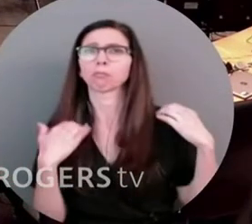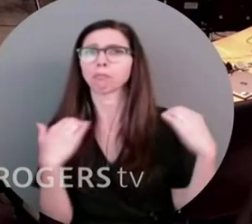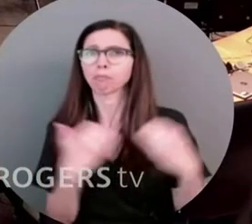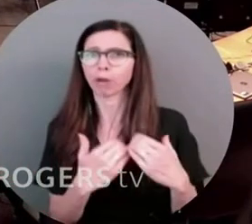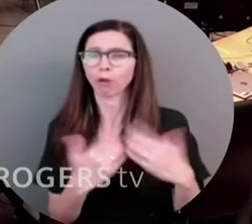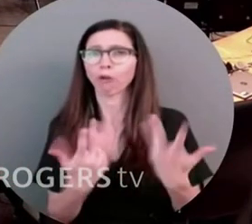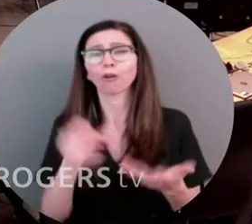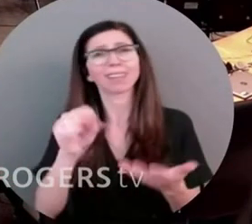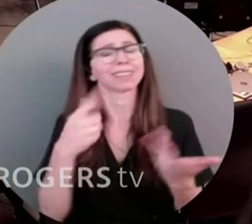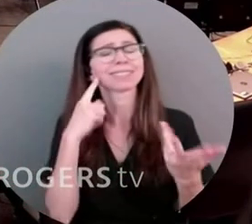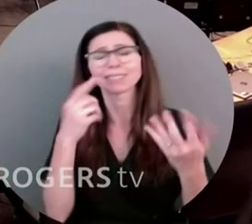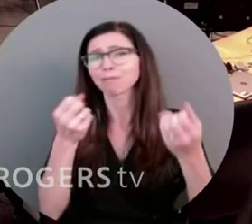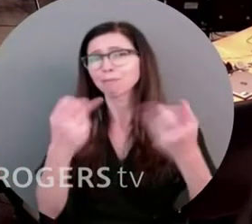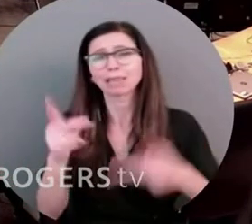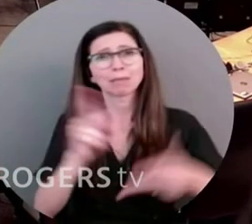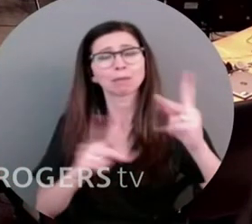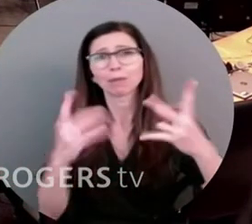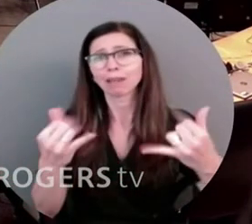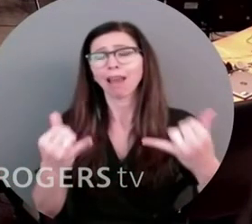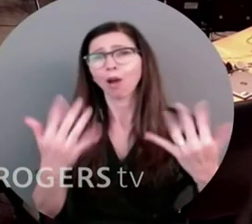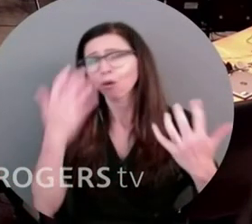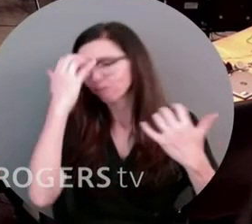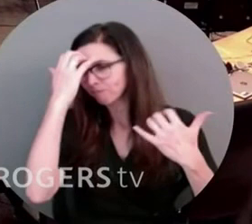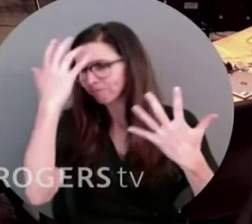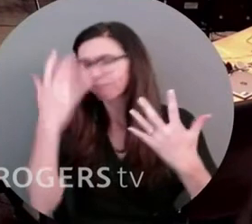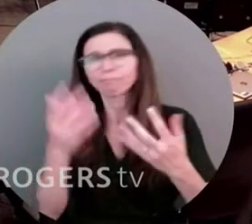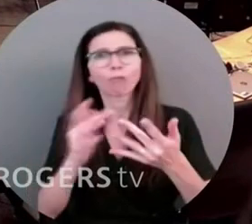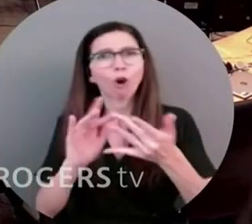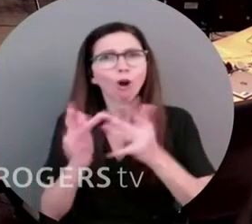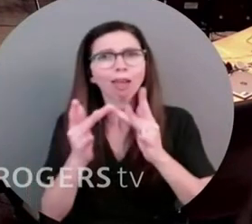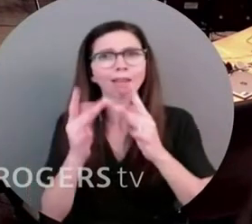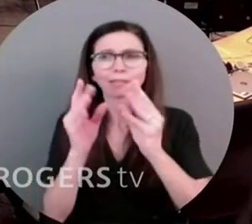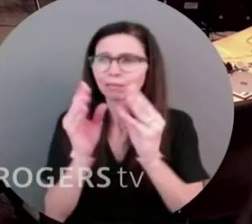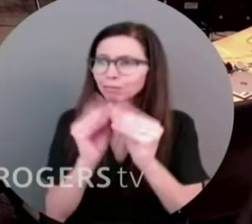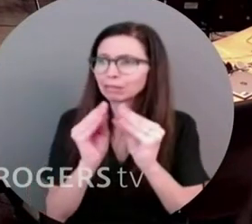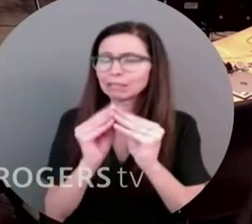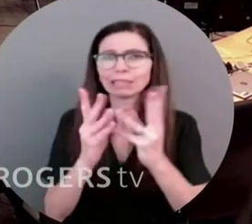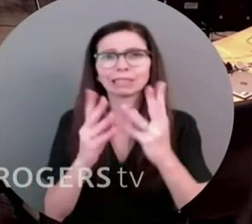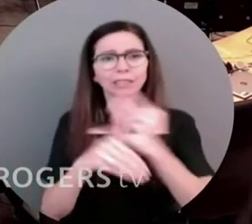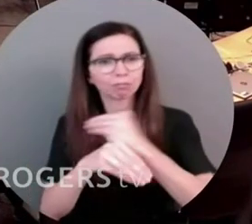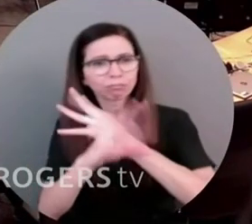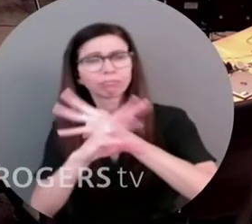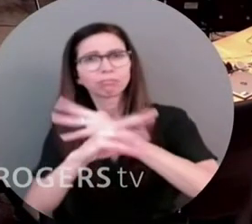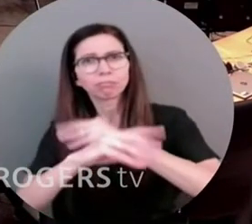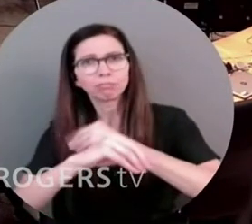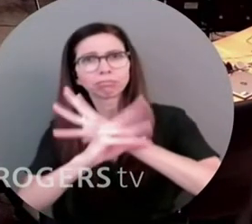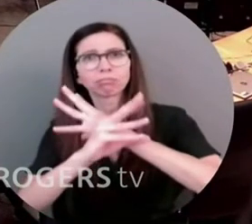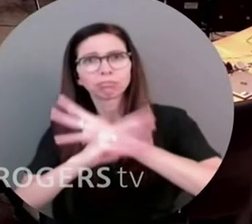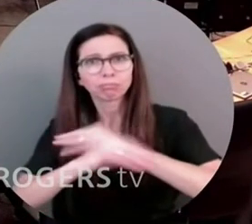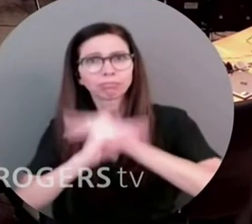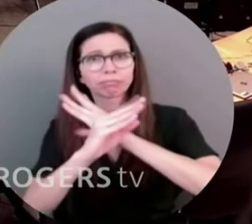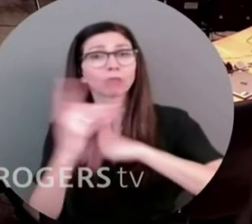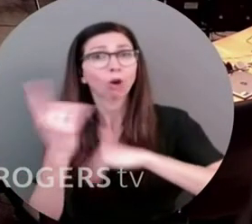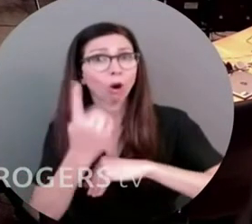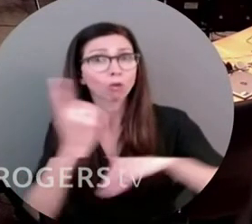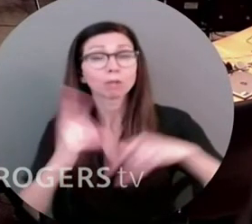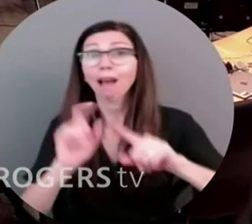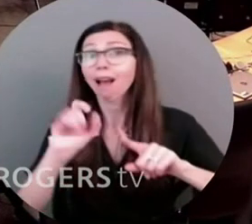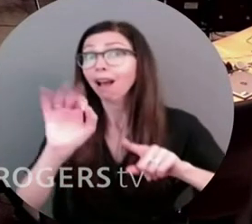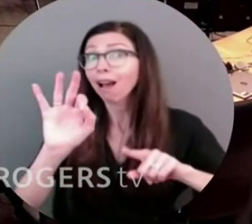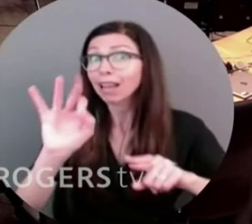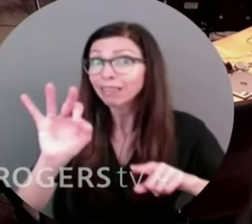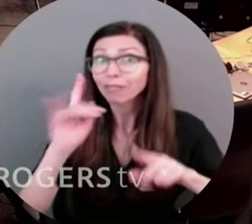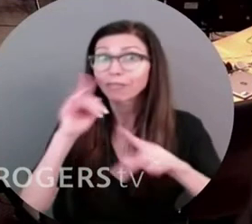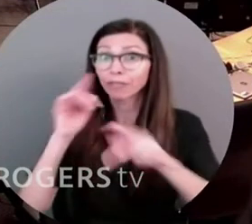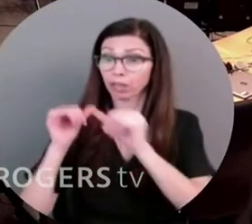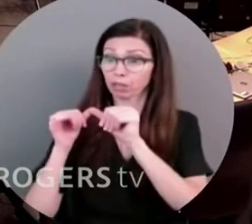with phone calls and Zoom and Skype and everything else. But if it is the way it's going to turn, and I